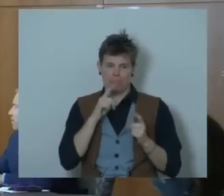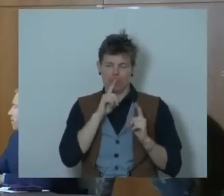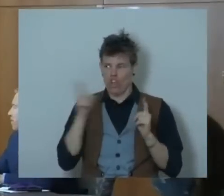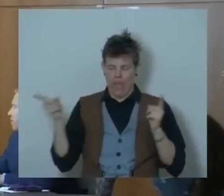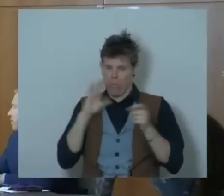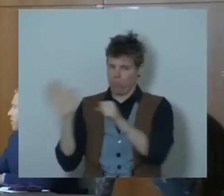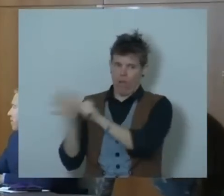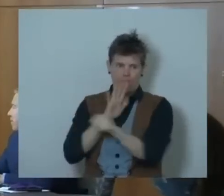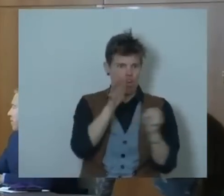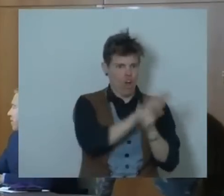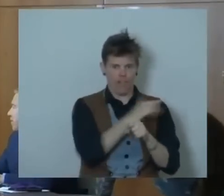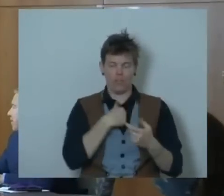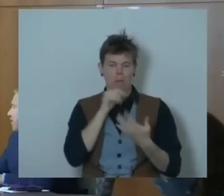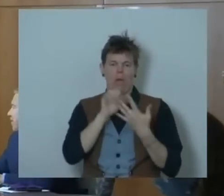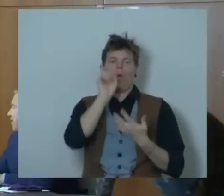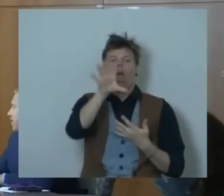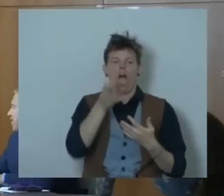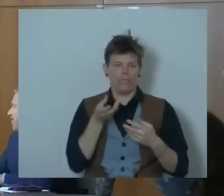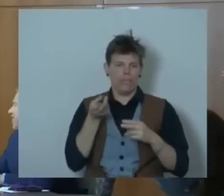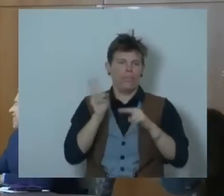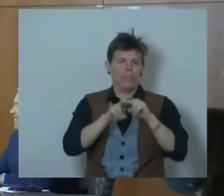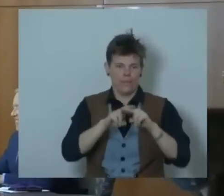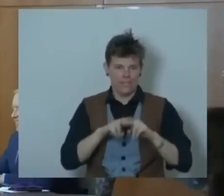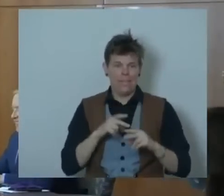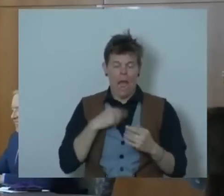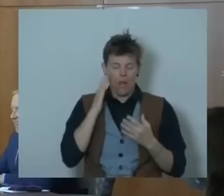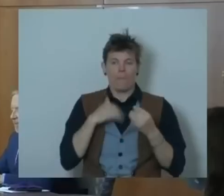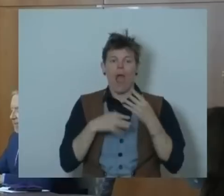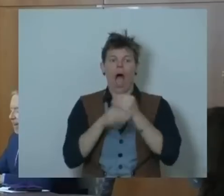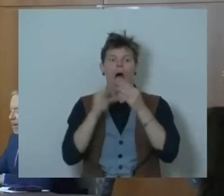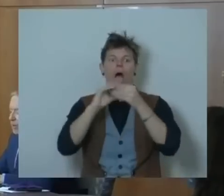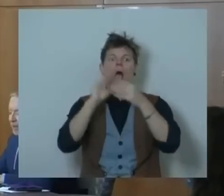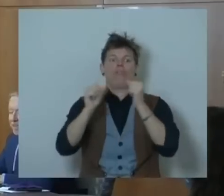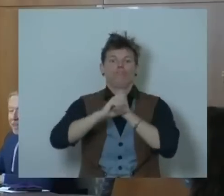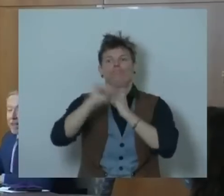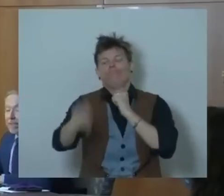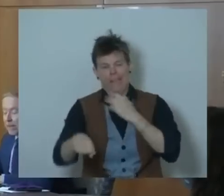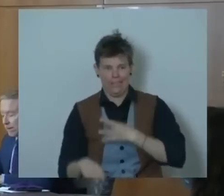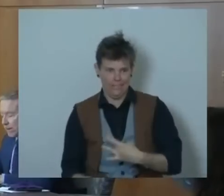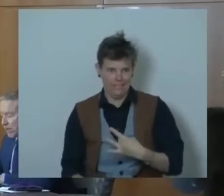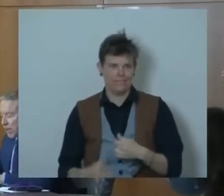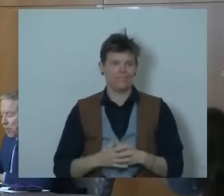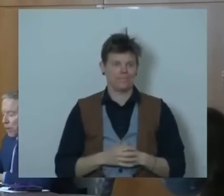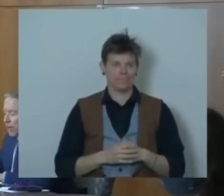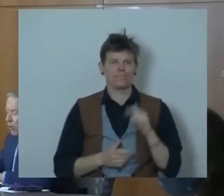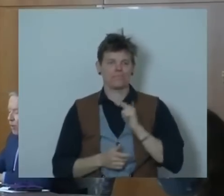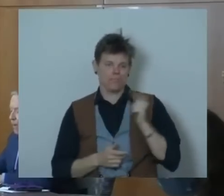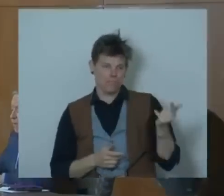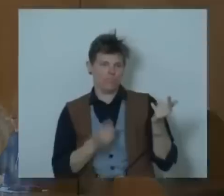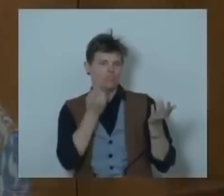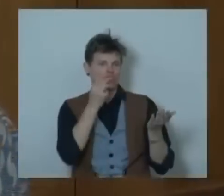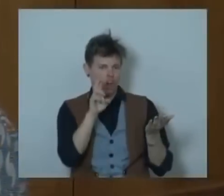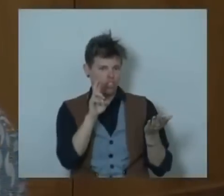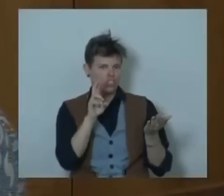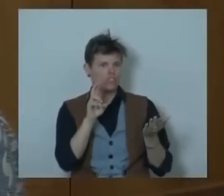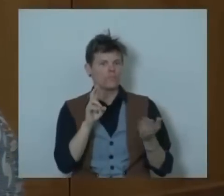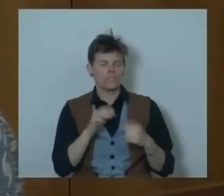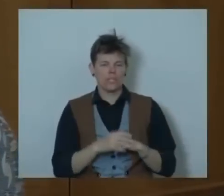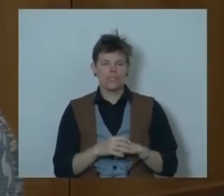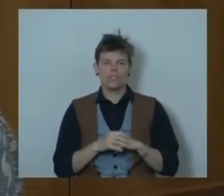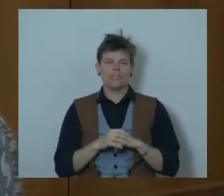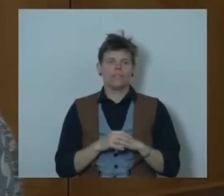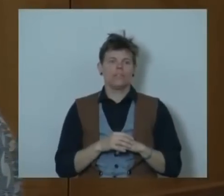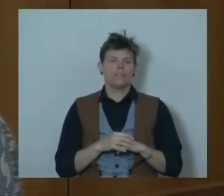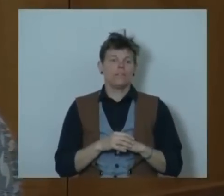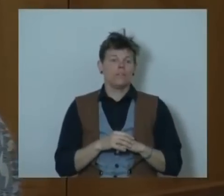not to gratuitously add information. Dr. Scrace. A couple things I'd like to touch on, Morgan. Number one is I think the most